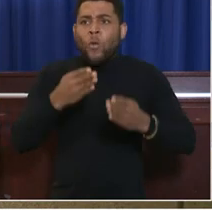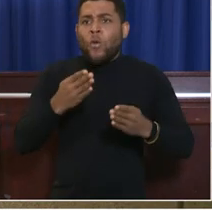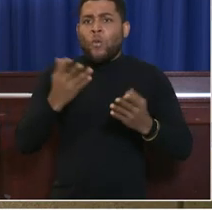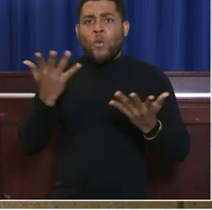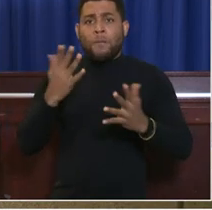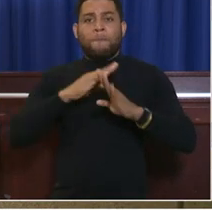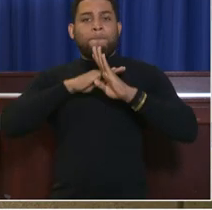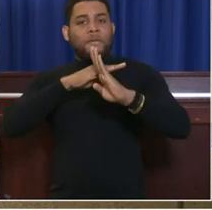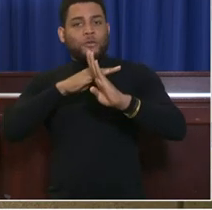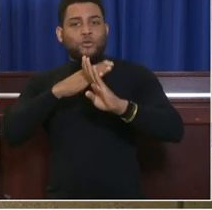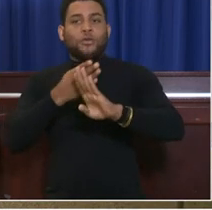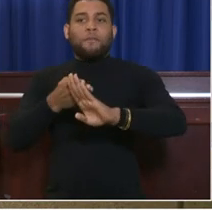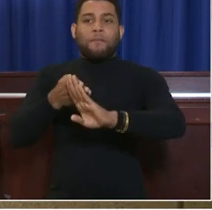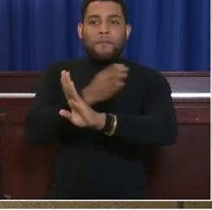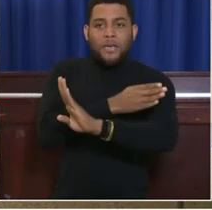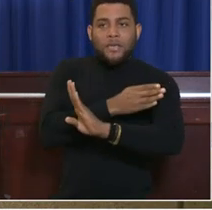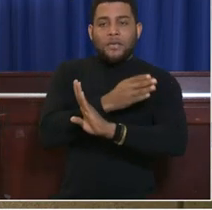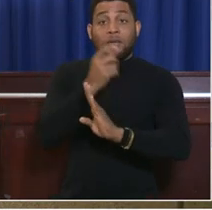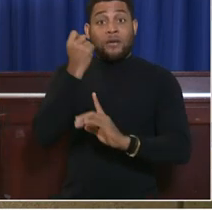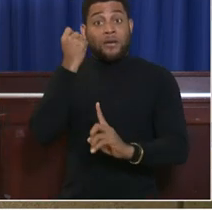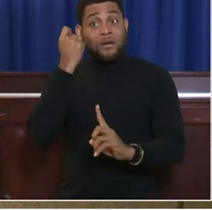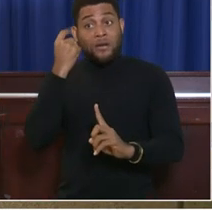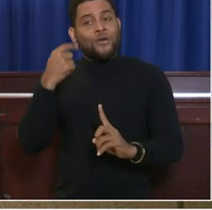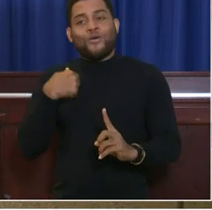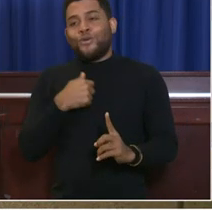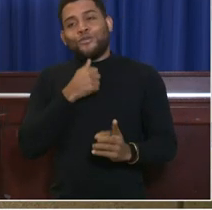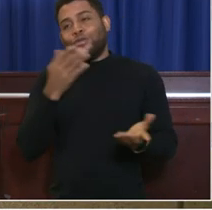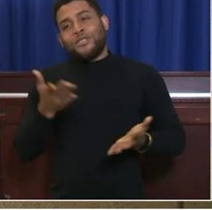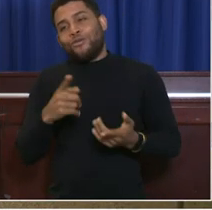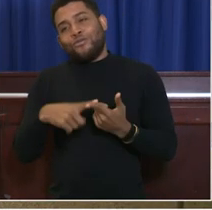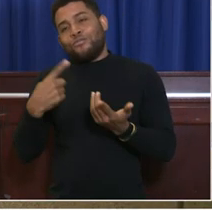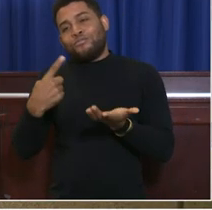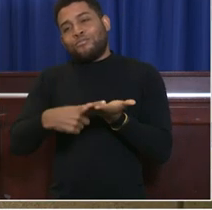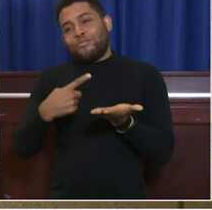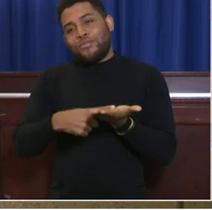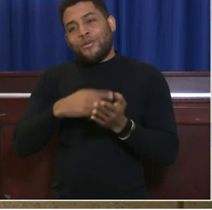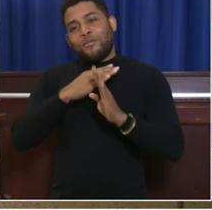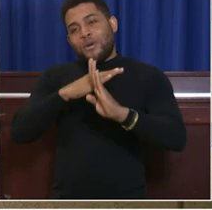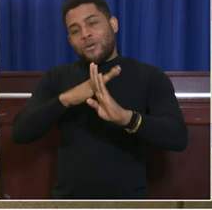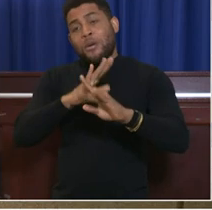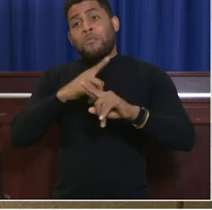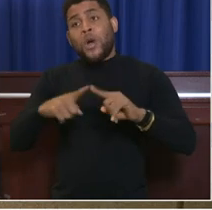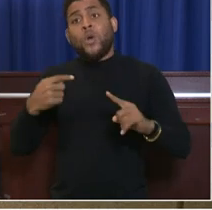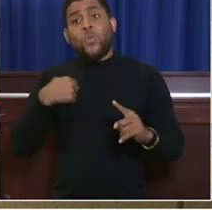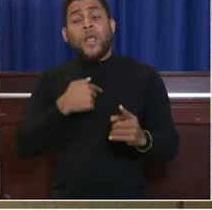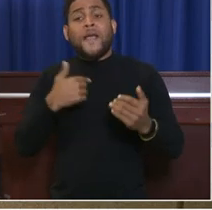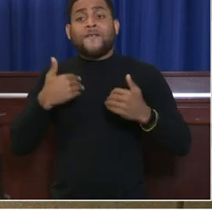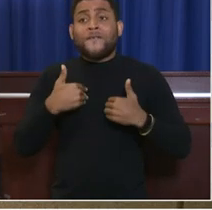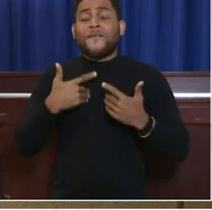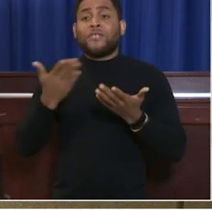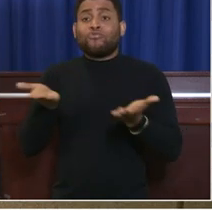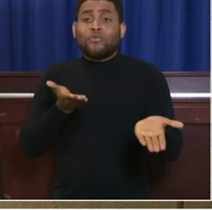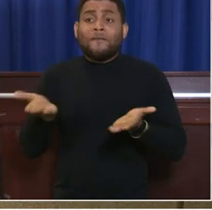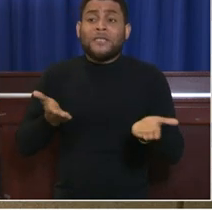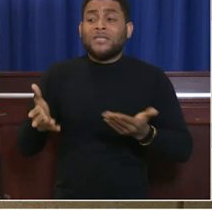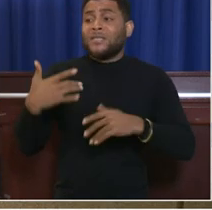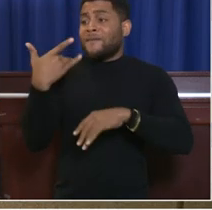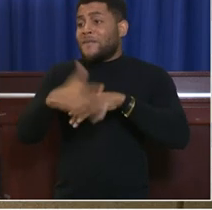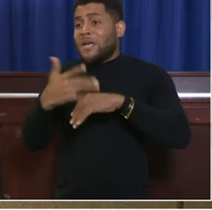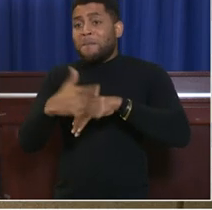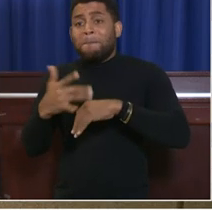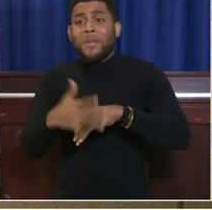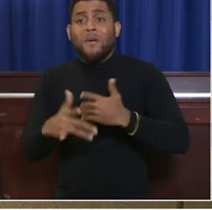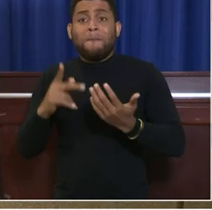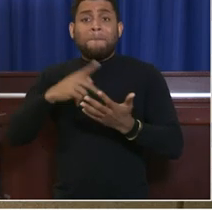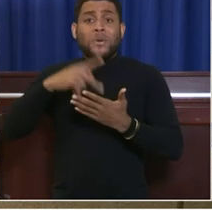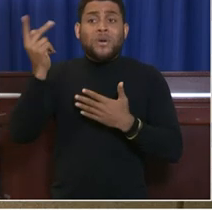to talk about, but we have a number of programs and services that we offer to residents to engage them so that they're not